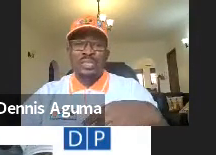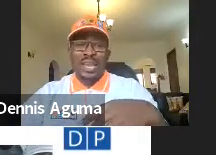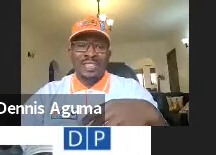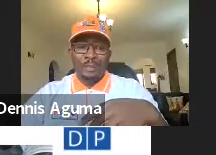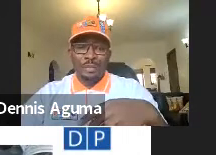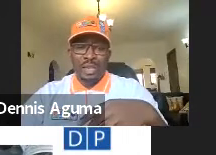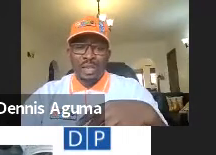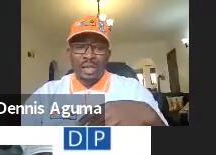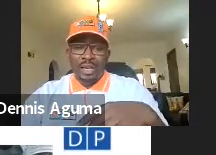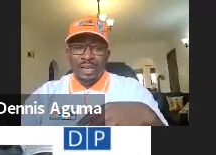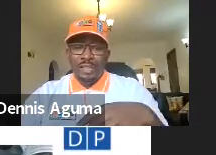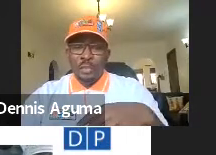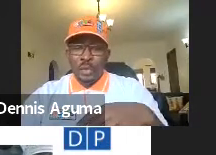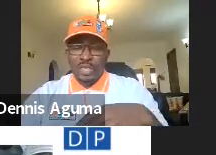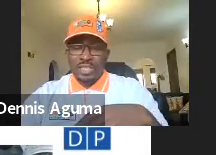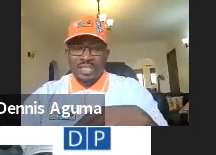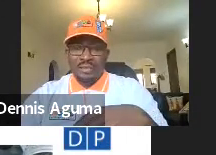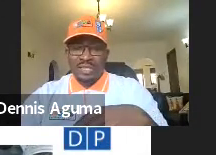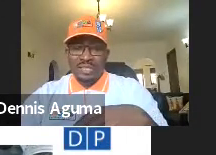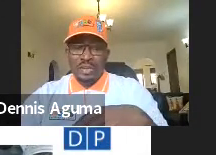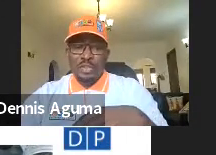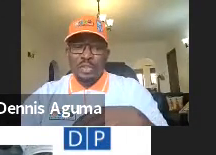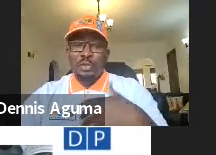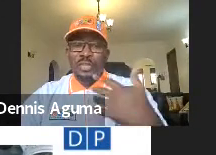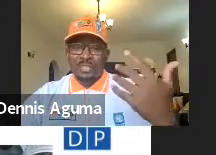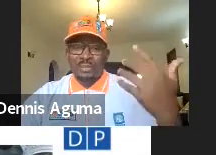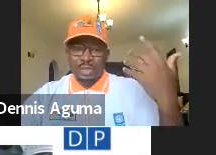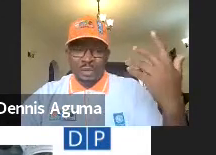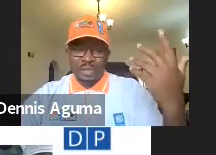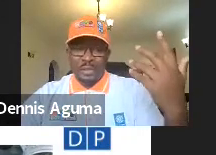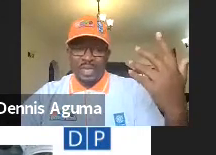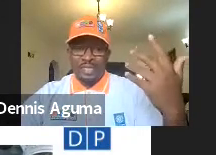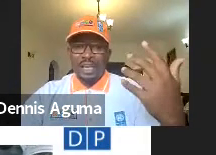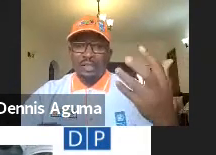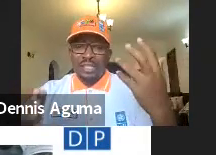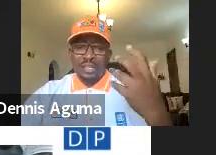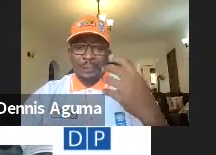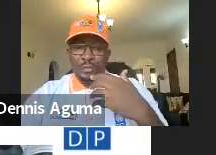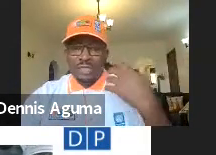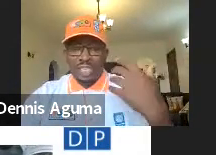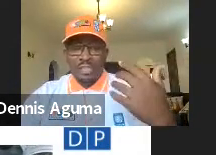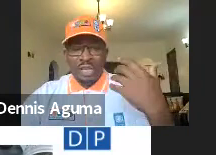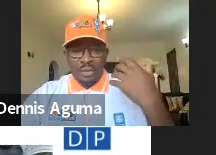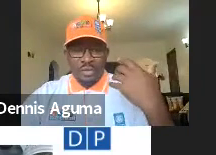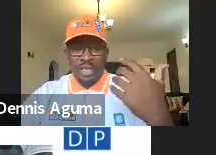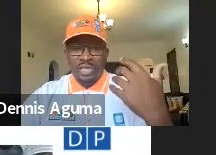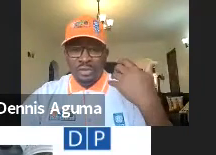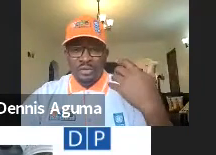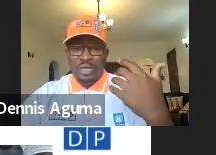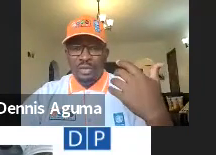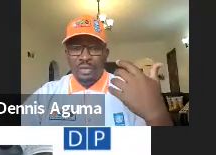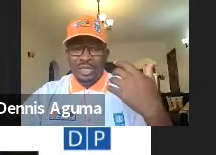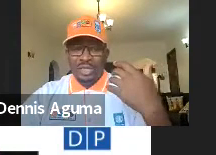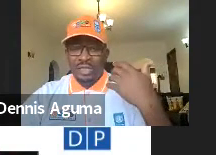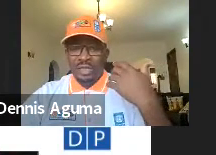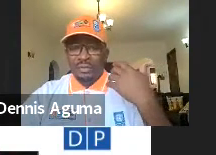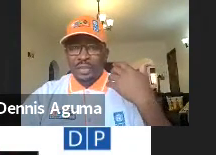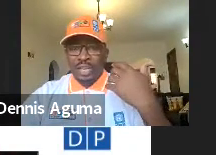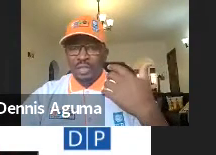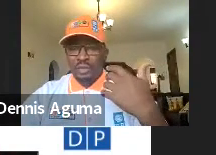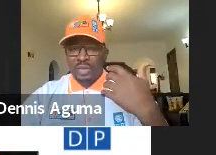you design your products and services? How do you do research about the market? So these skills are really, really good. And I